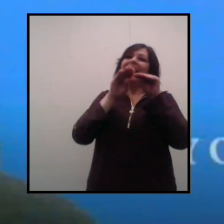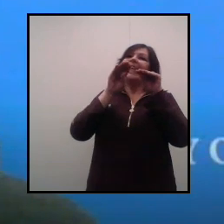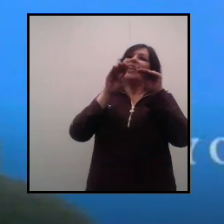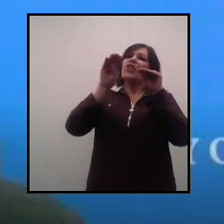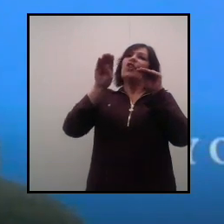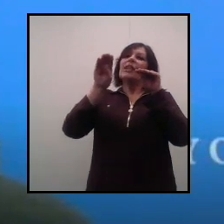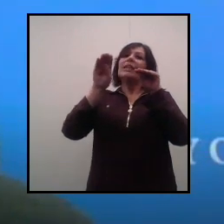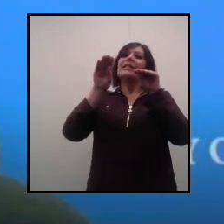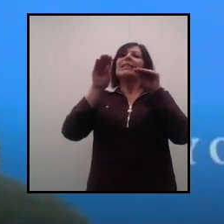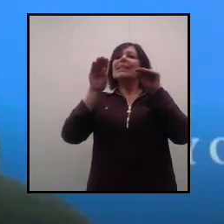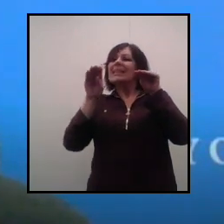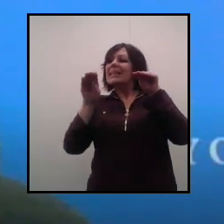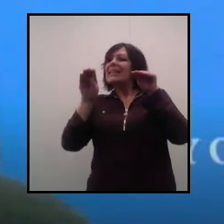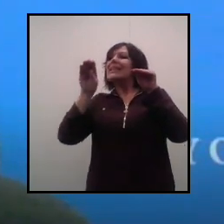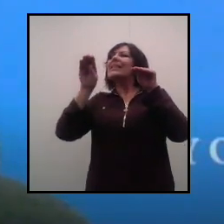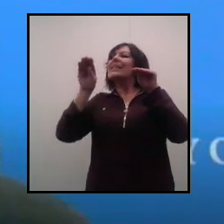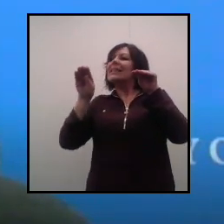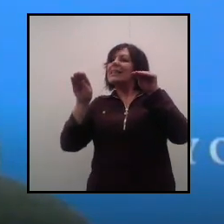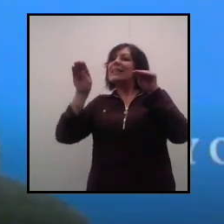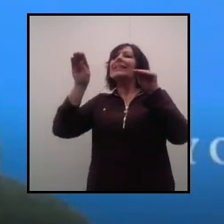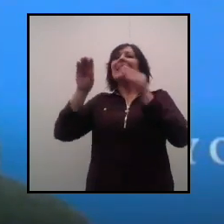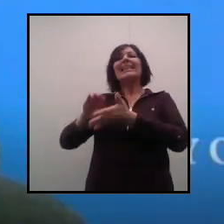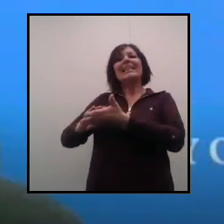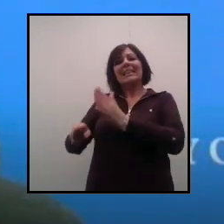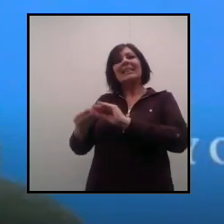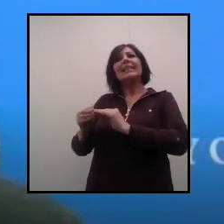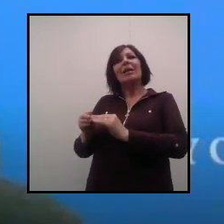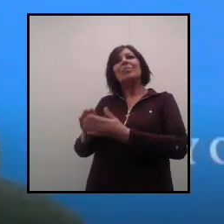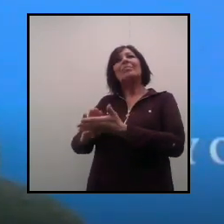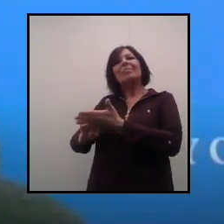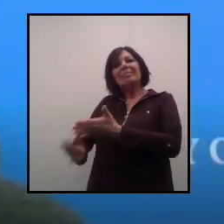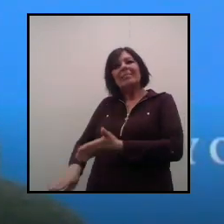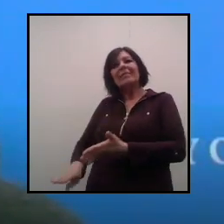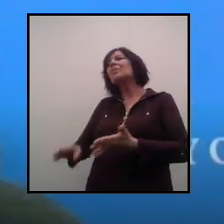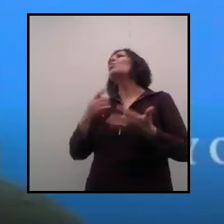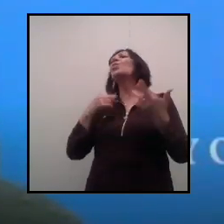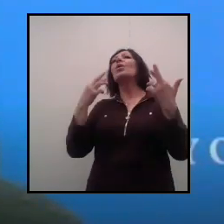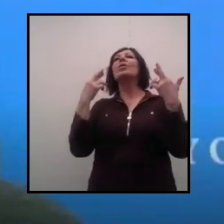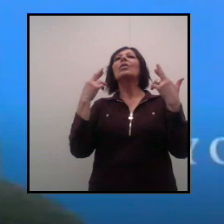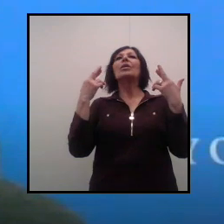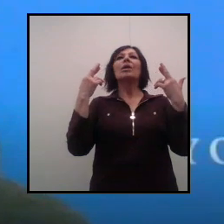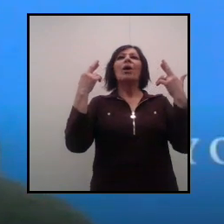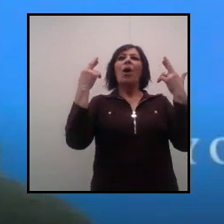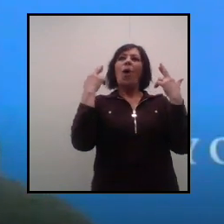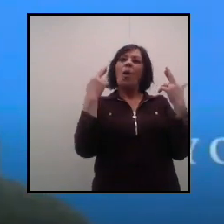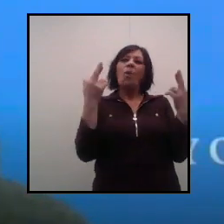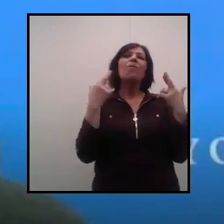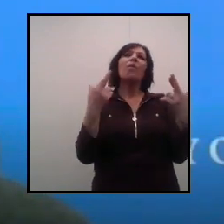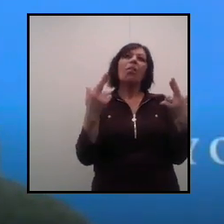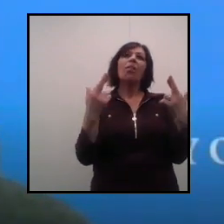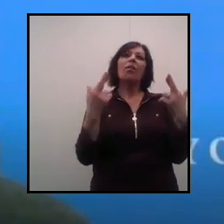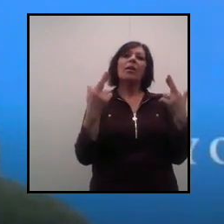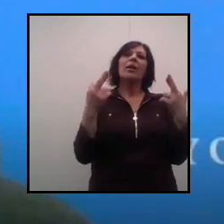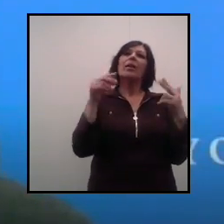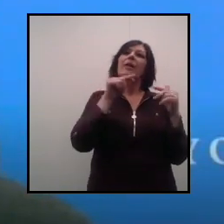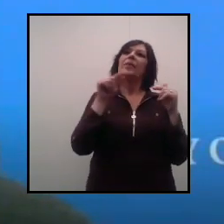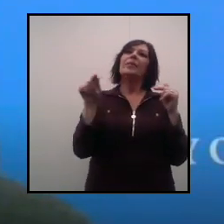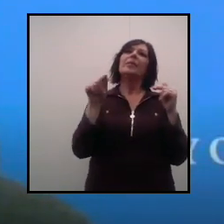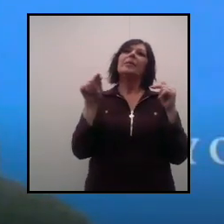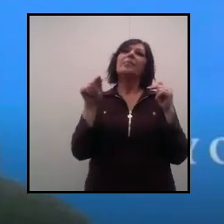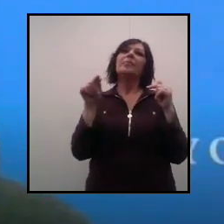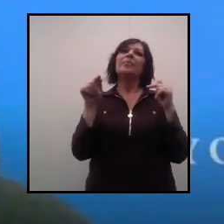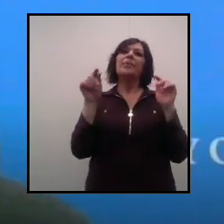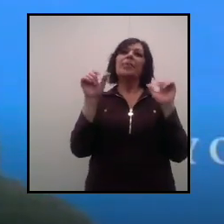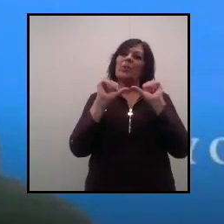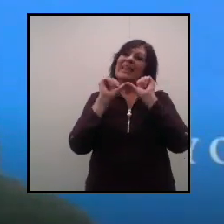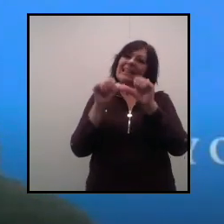some decreases. We were seeing discharge numbers that were going downtown, so we were hopeful, downwards. So we were hopeful that that